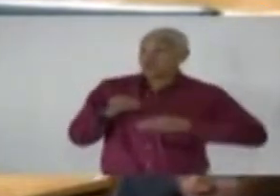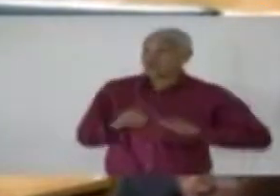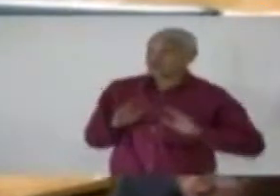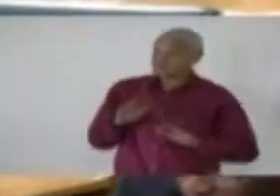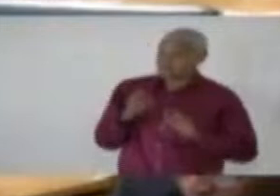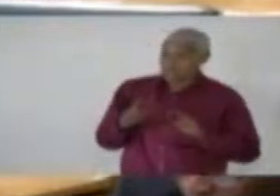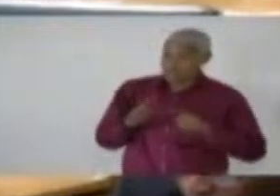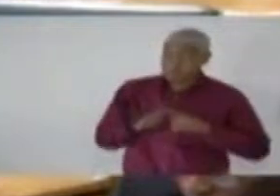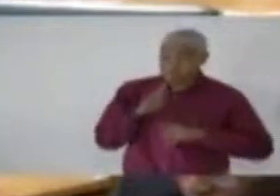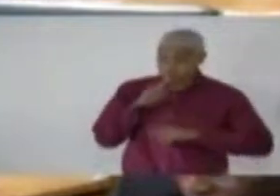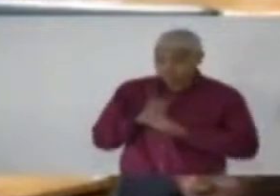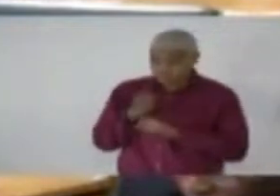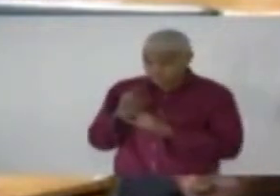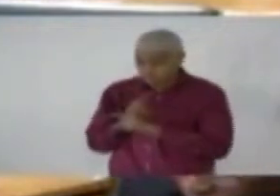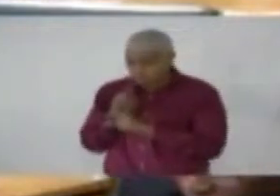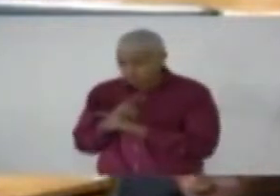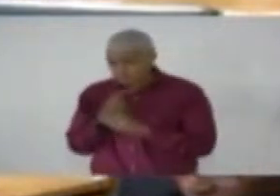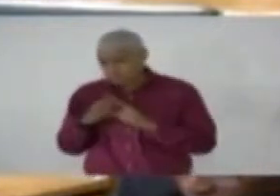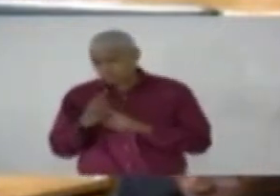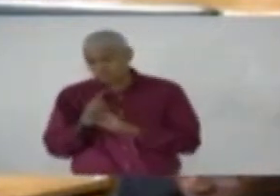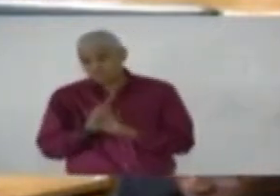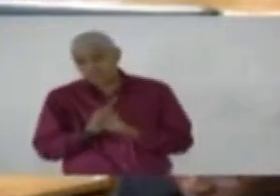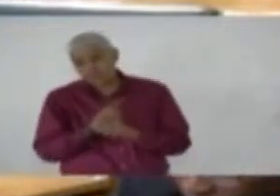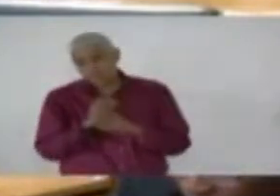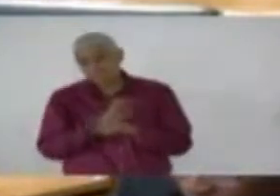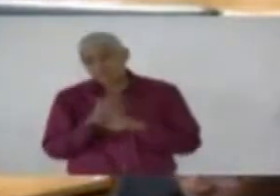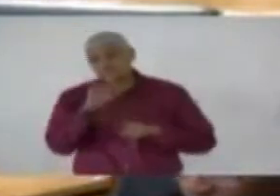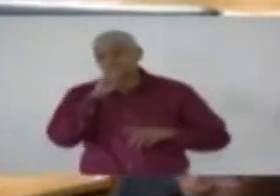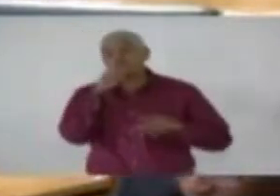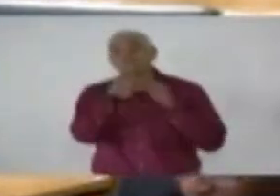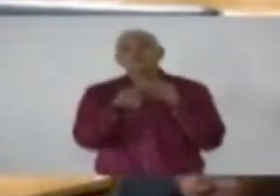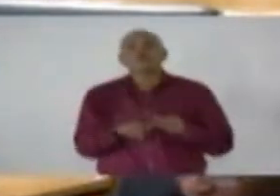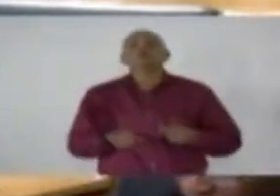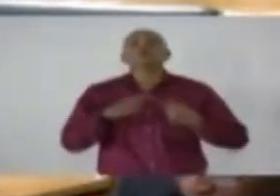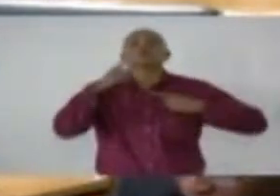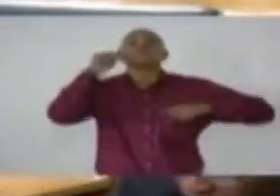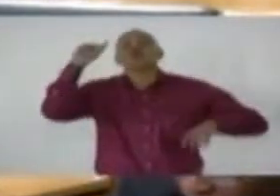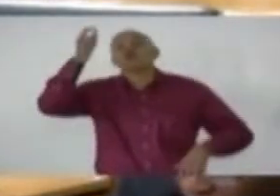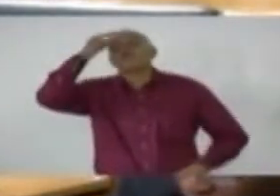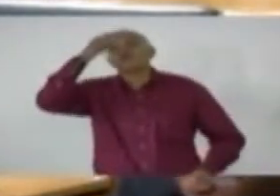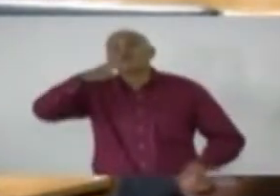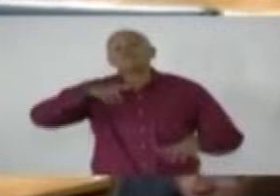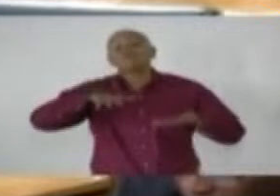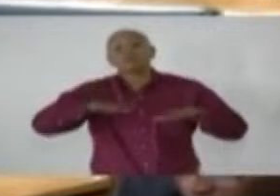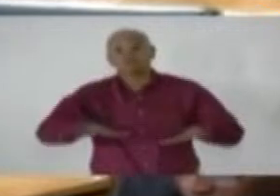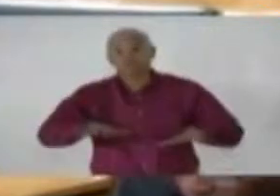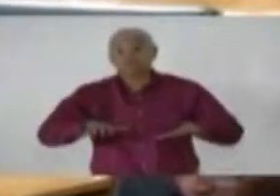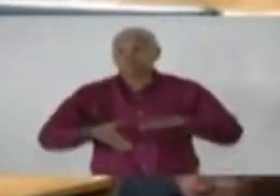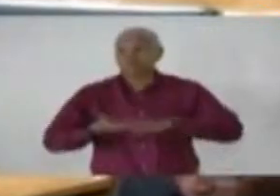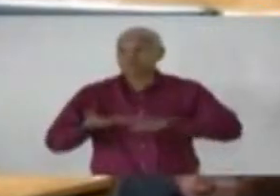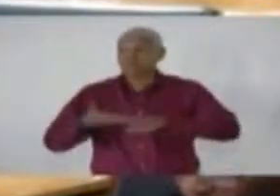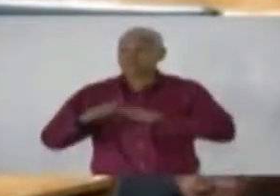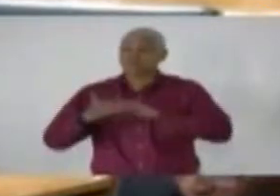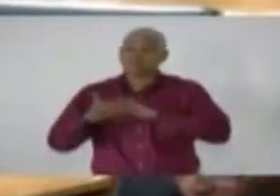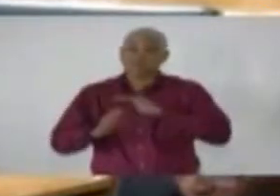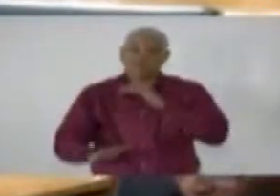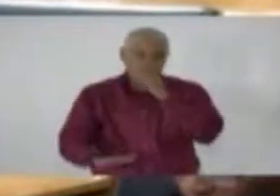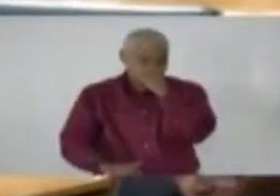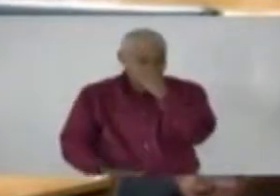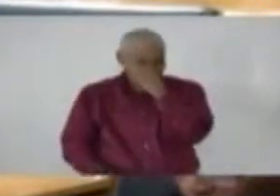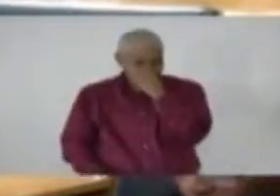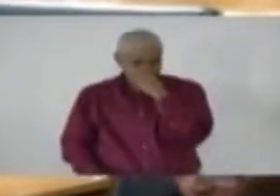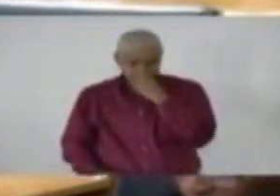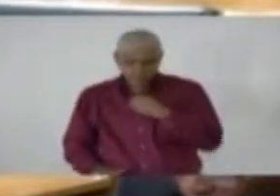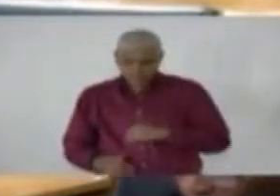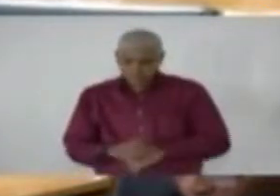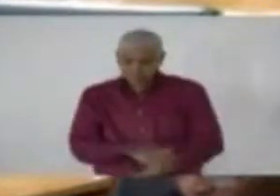and in the proper and regular functioning of funding of the government apparatus in this country. My colleagues,